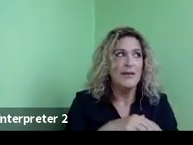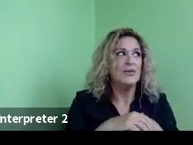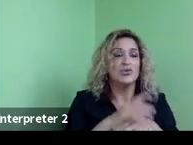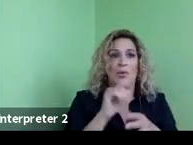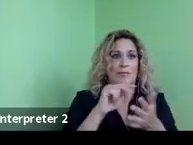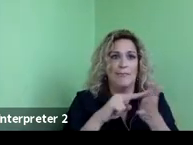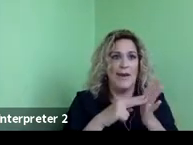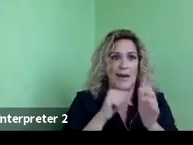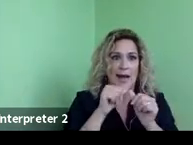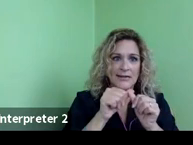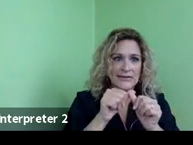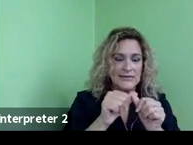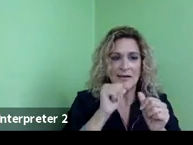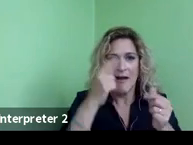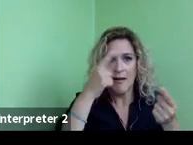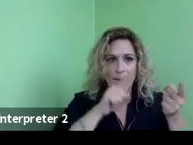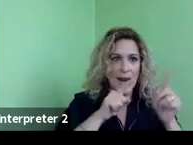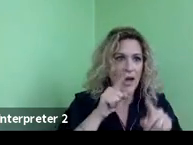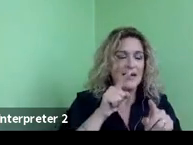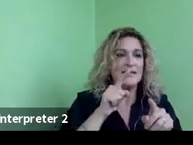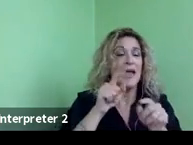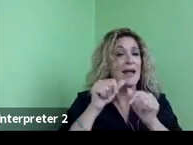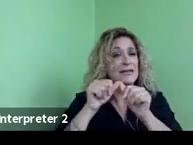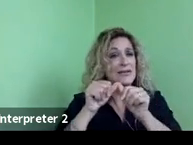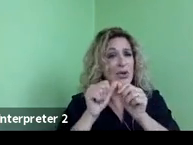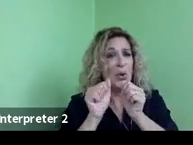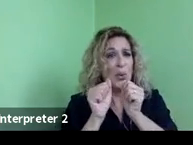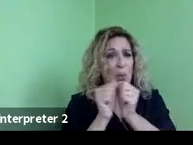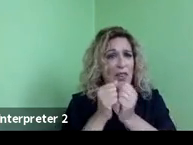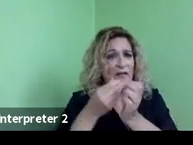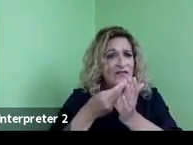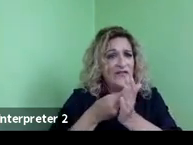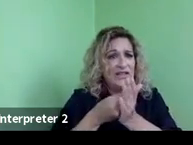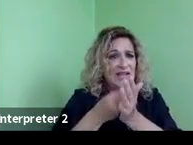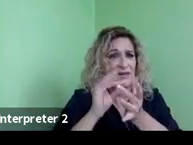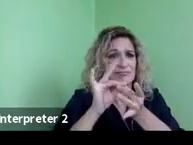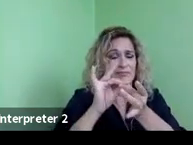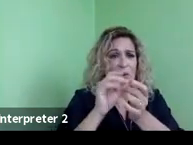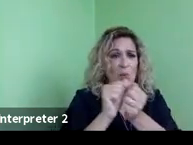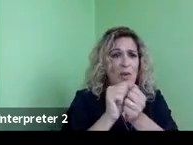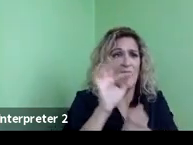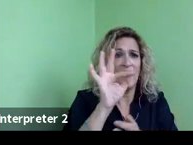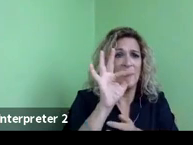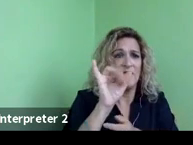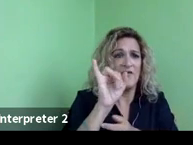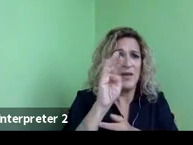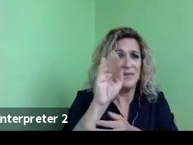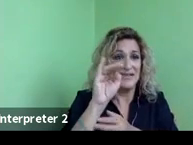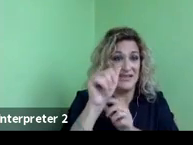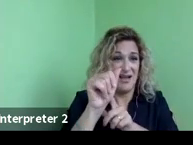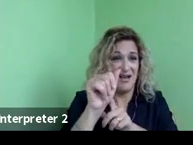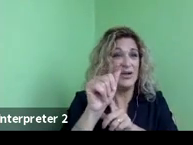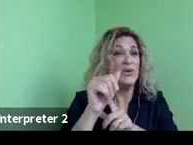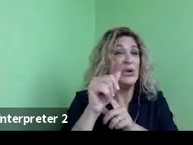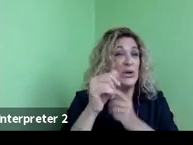and given that our continued funding with FVPSA was in jeopardy, amendments were made to sections of the social